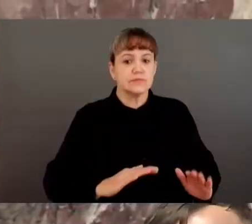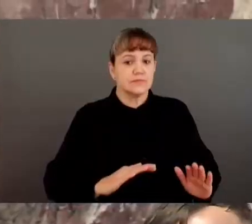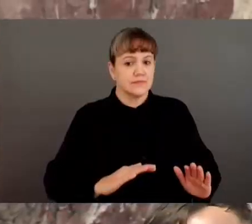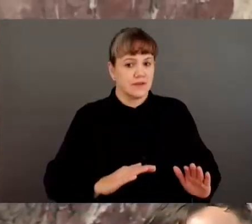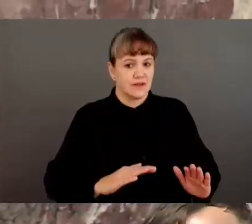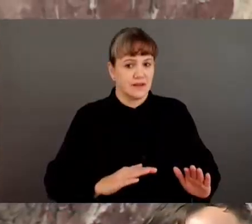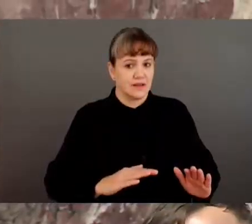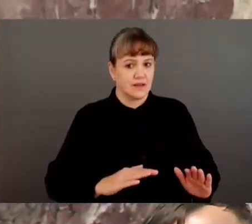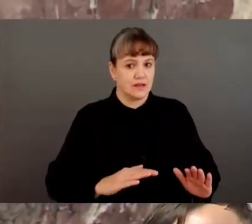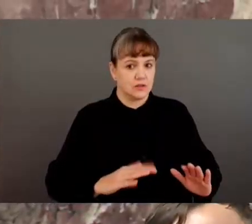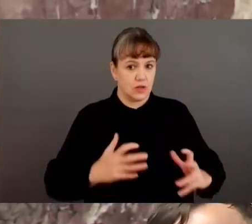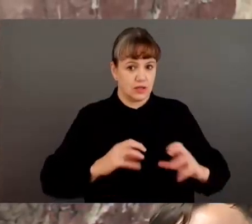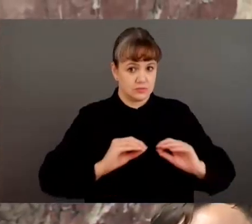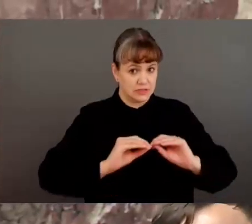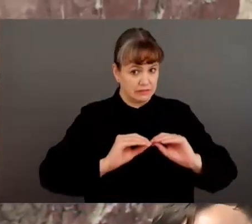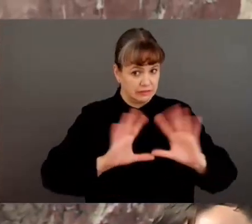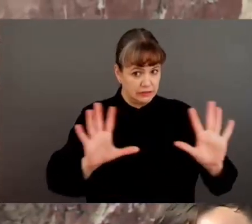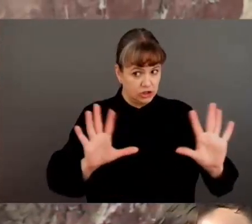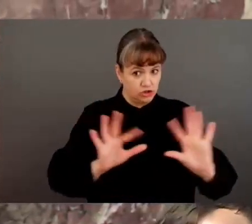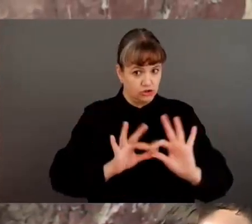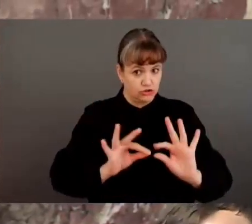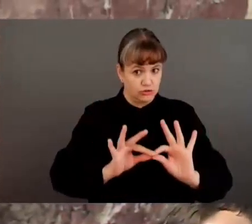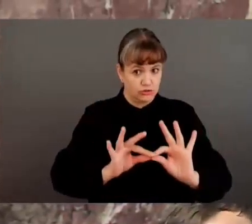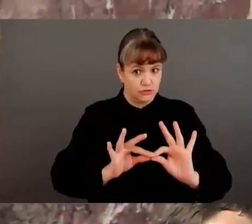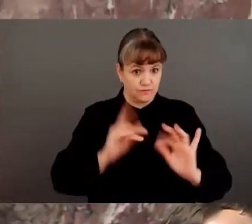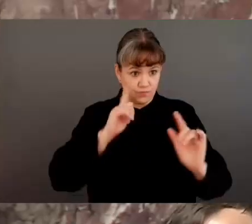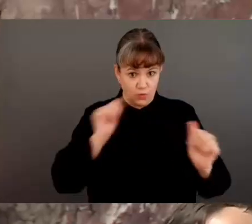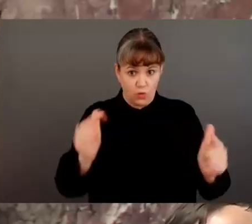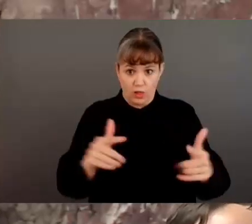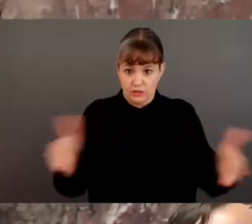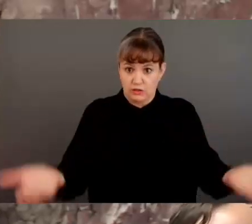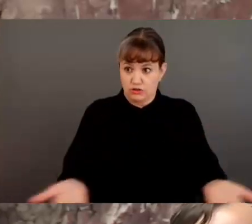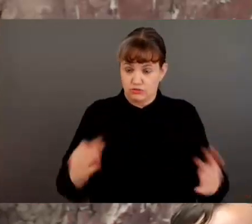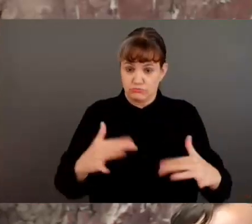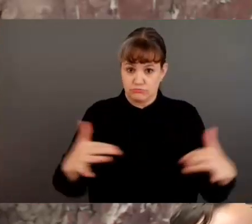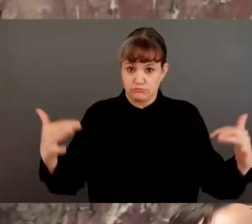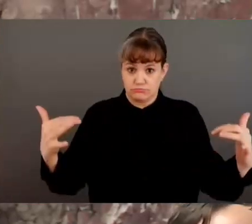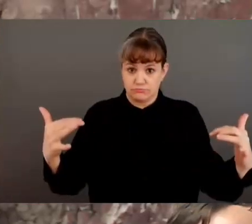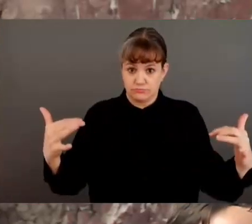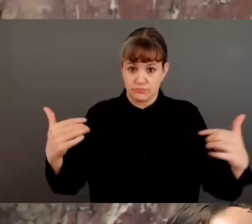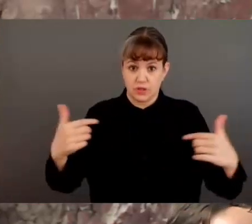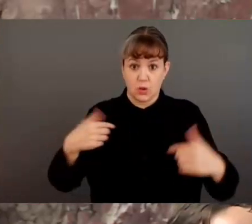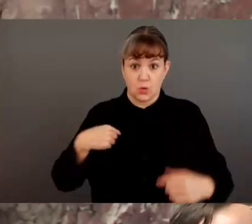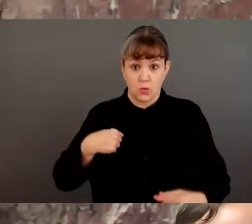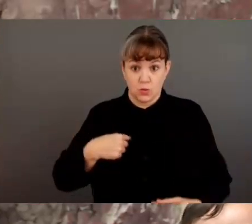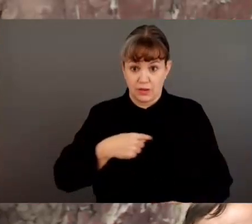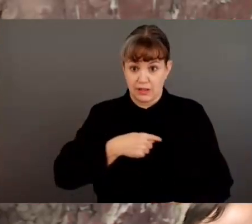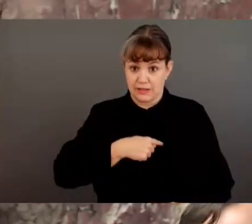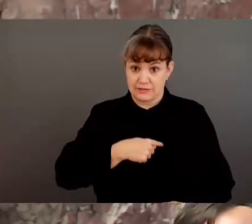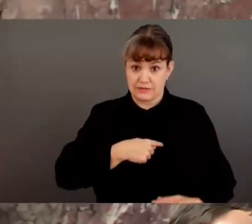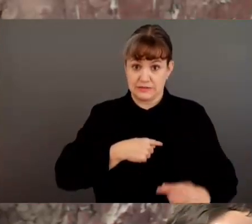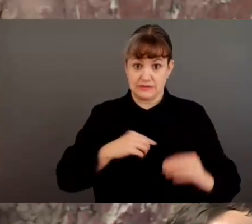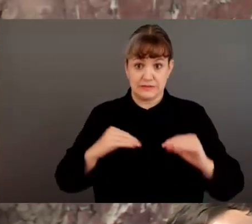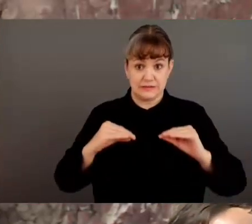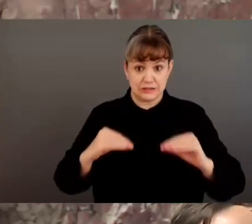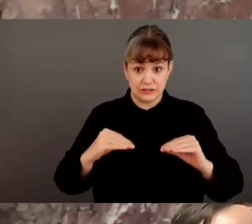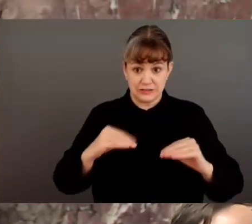and to every person in this House that we absolutely teach kids that drugs are bad and